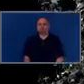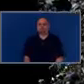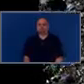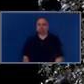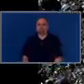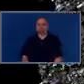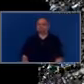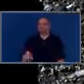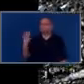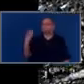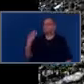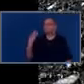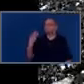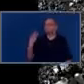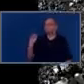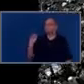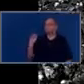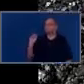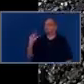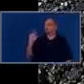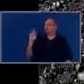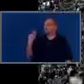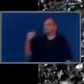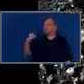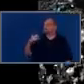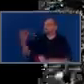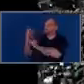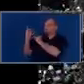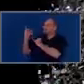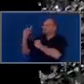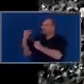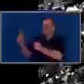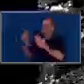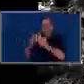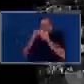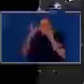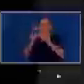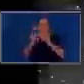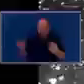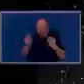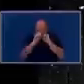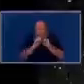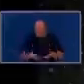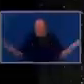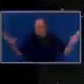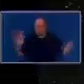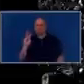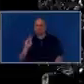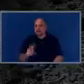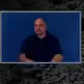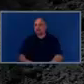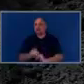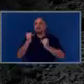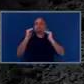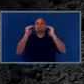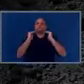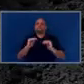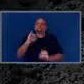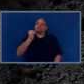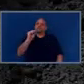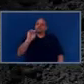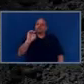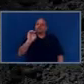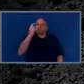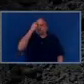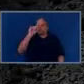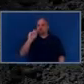Wow, yeah, I had that question too. That is a lot of debris, it looks like, but all very safe. So Joe on Twitter asks, will the